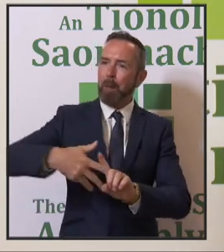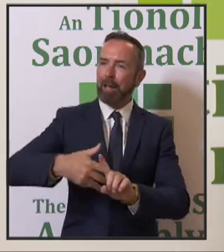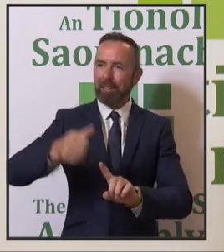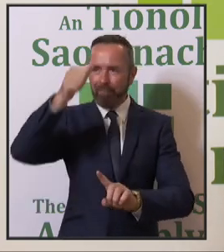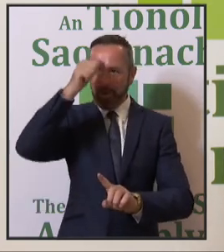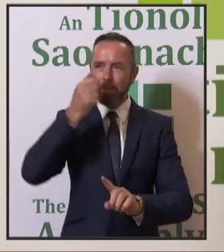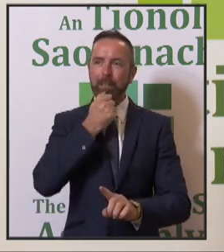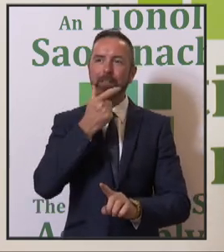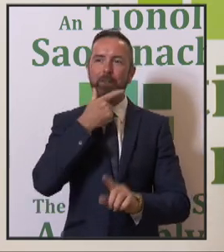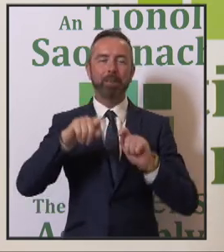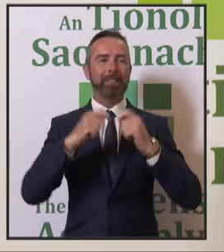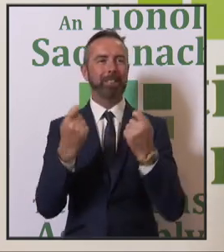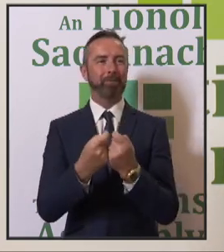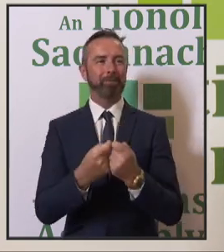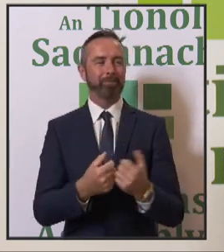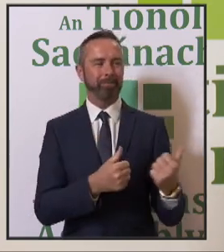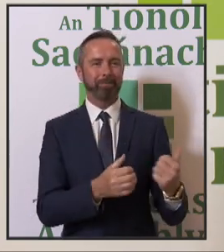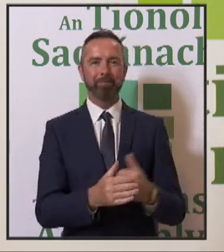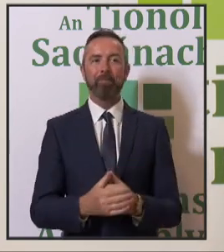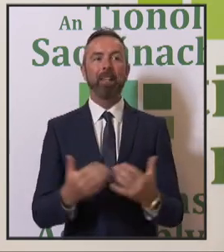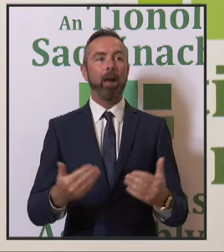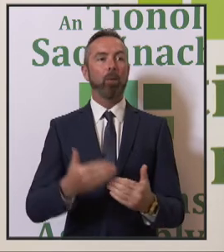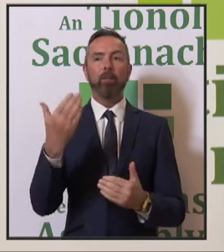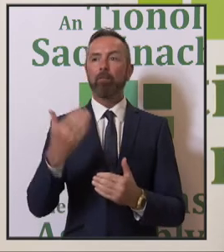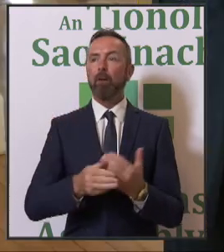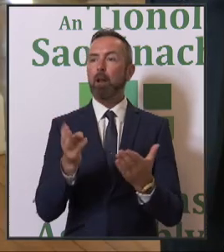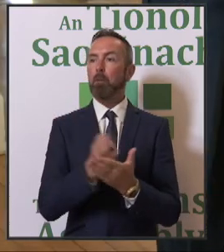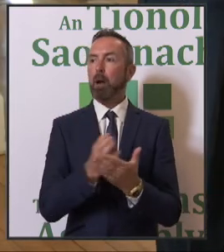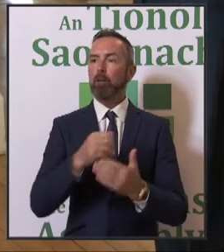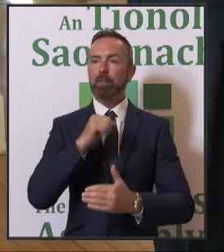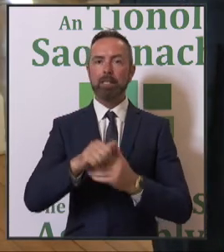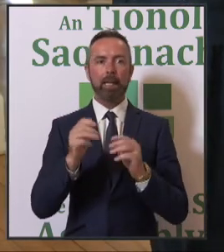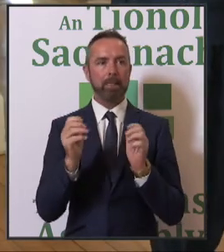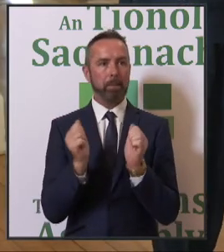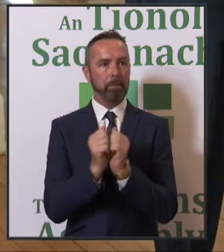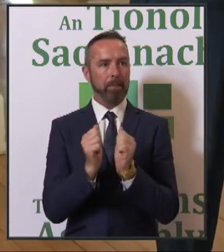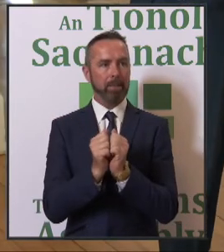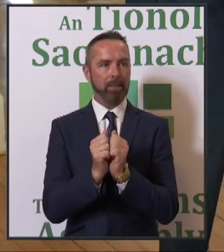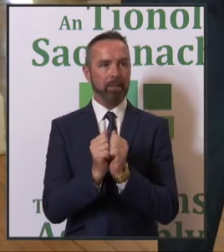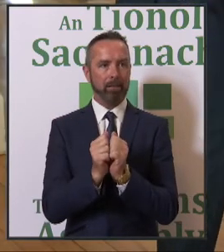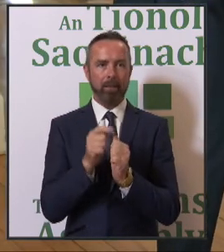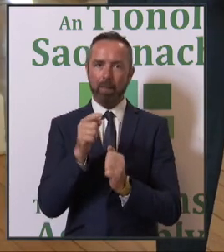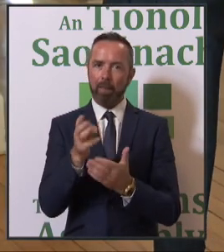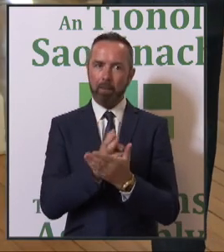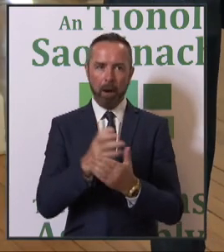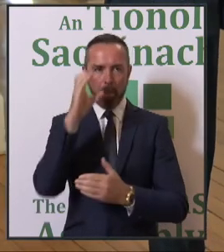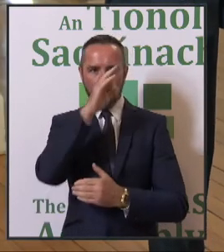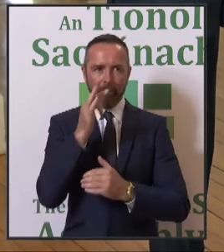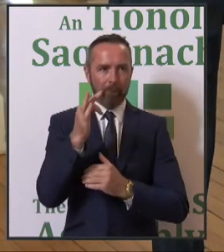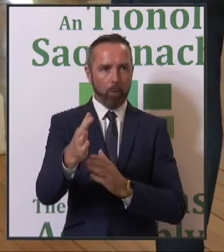teams. And now to the final element of today's meeting, a part that I've been really looking forward